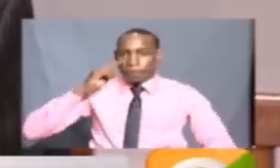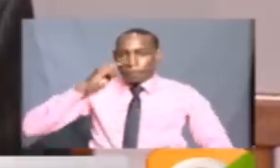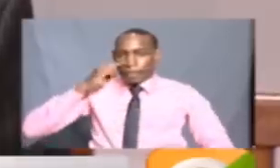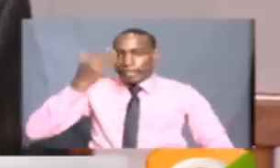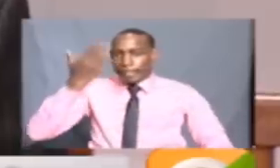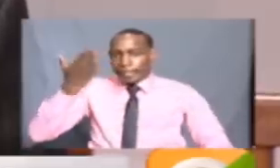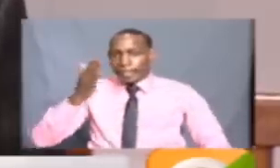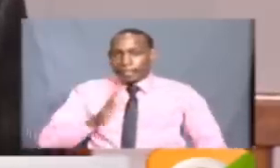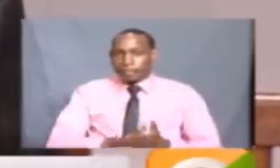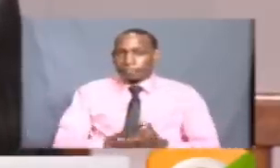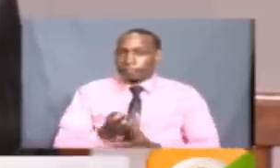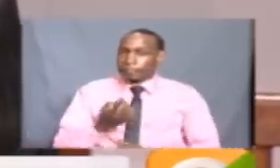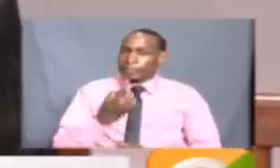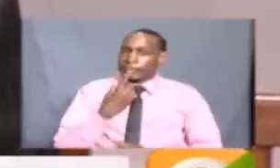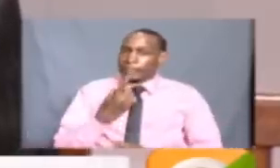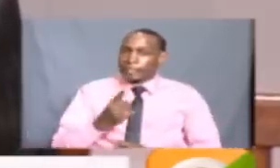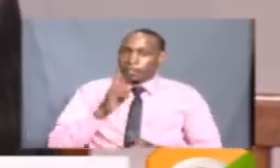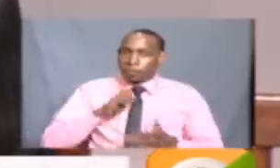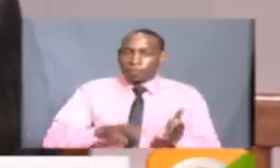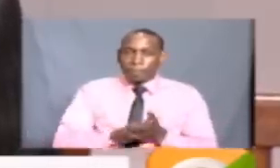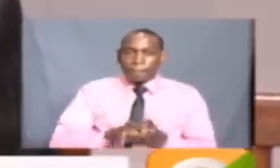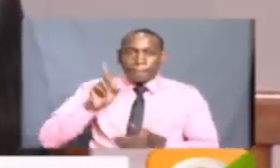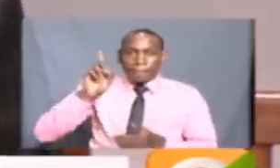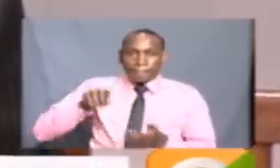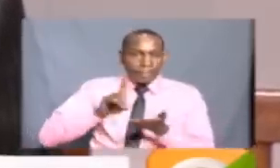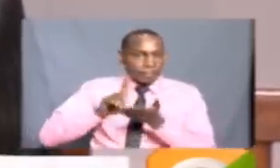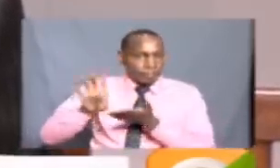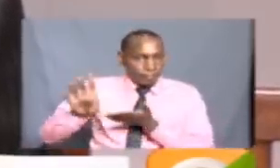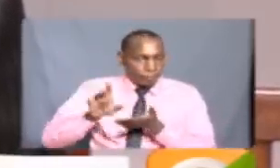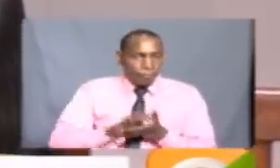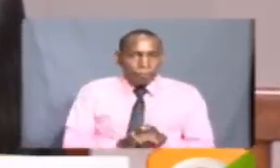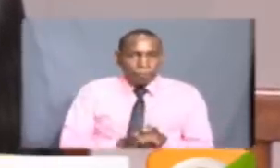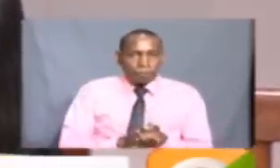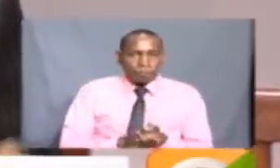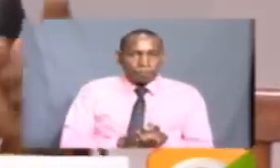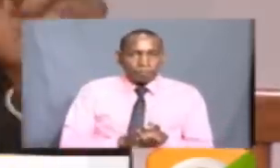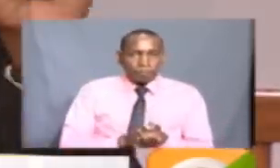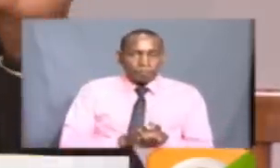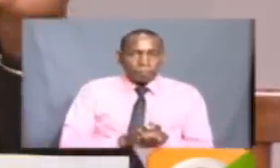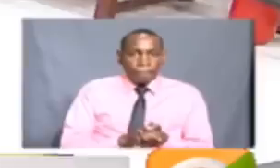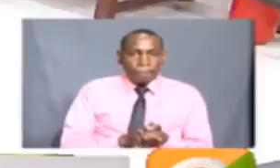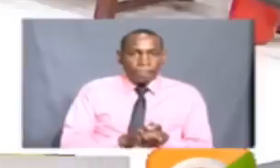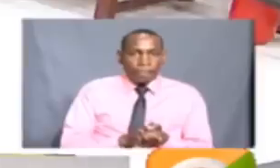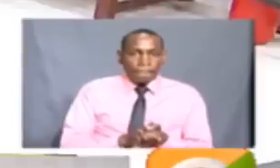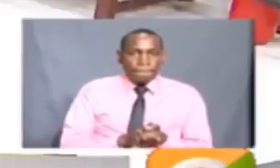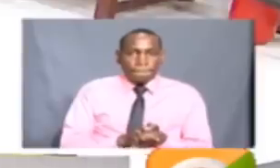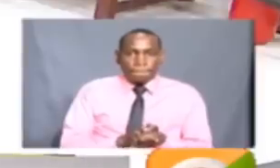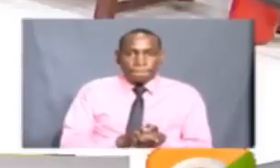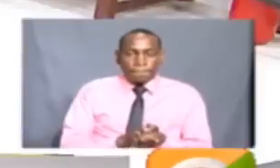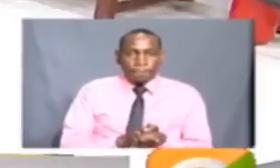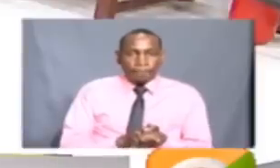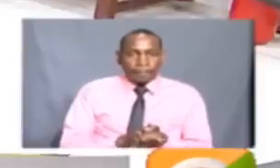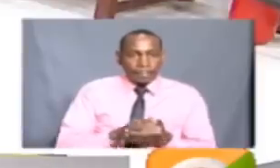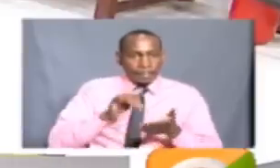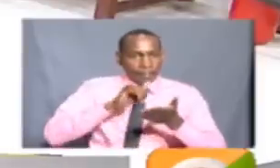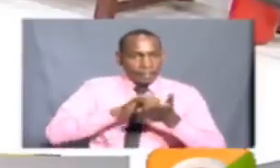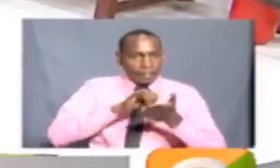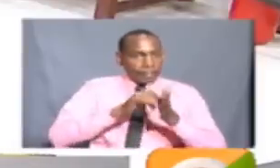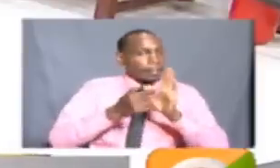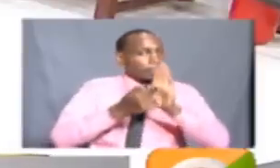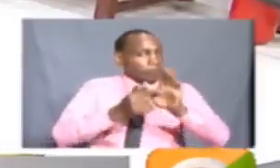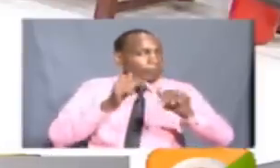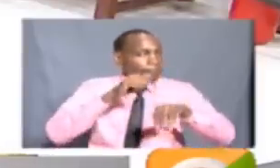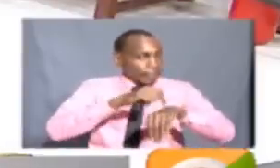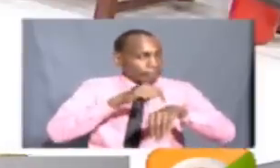are telling him, you have to go. You have to go. Are those a sign of the times? And those are signs of the